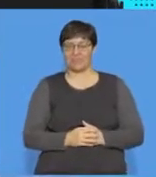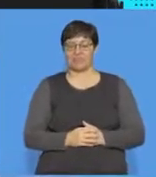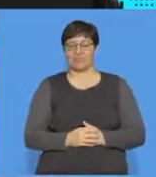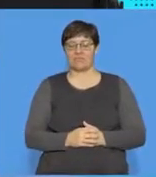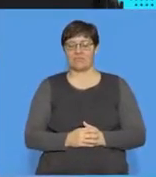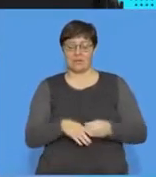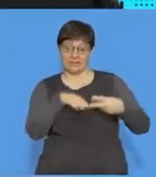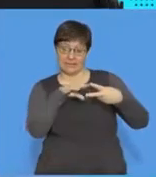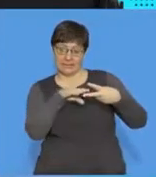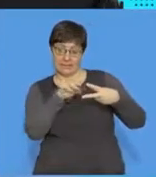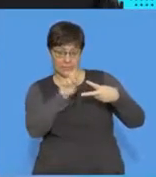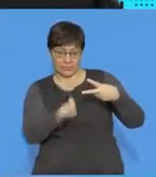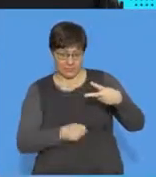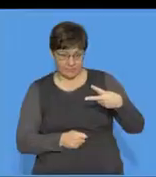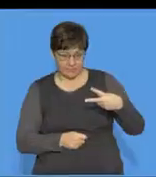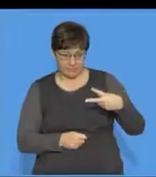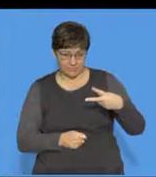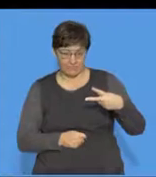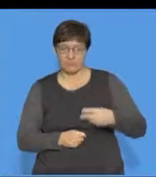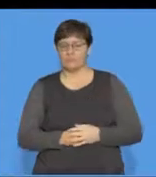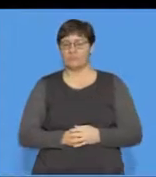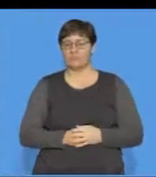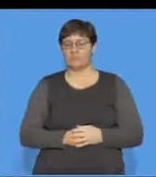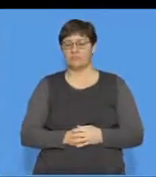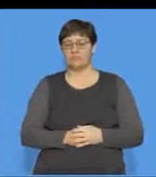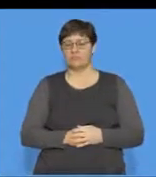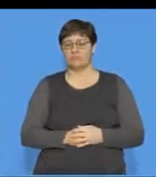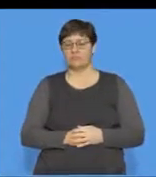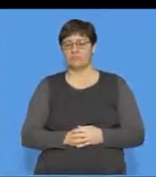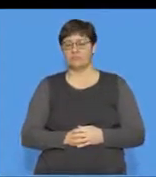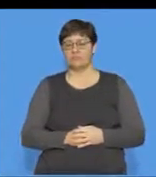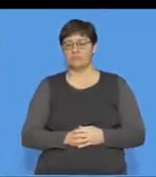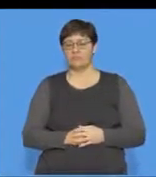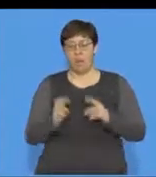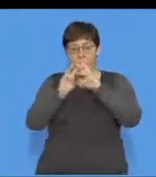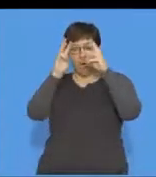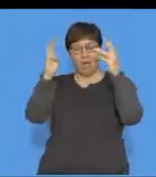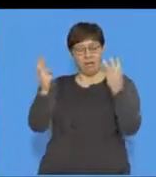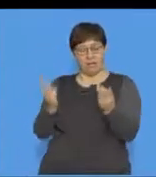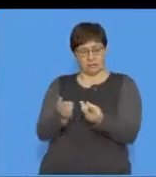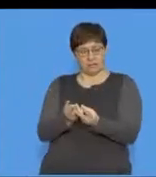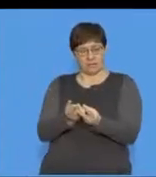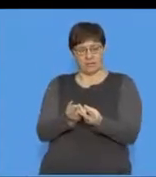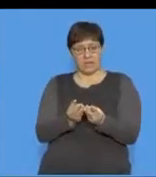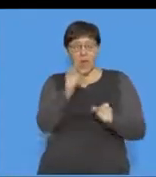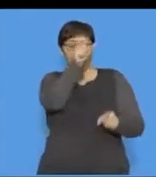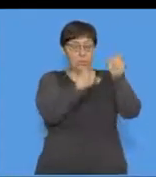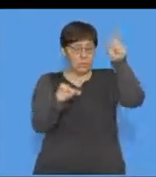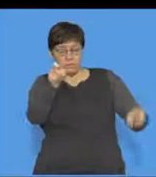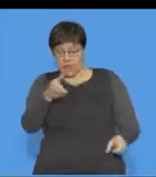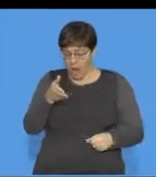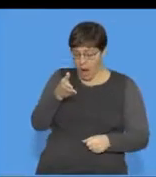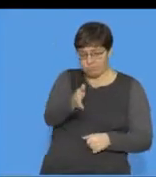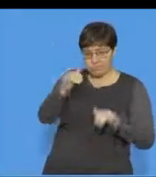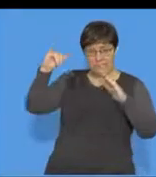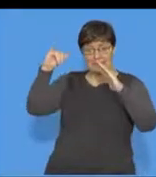And secondly, what is the carrying capacity of the Earth in terms of